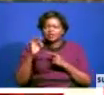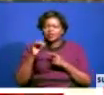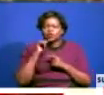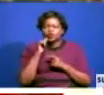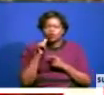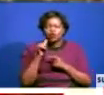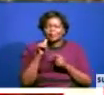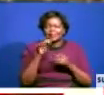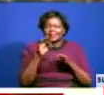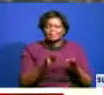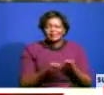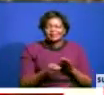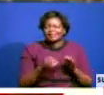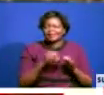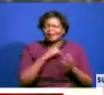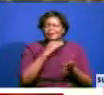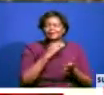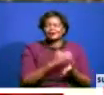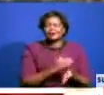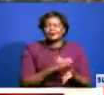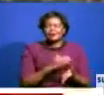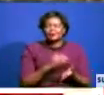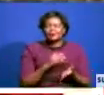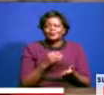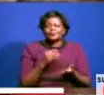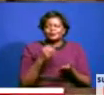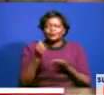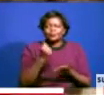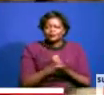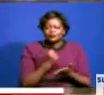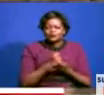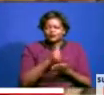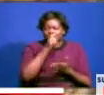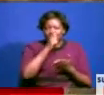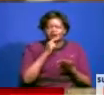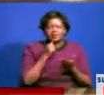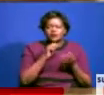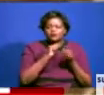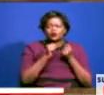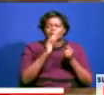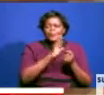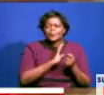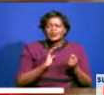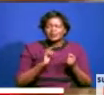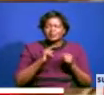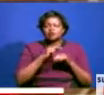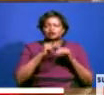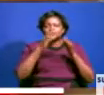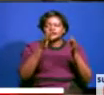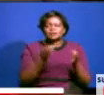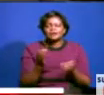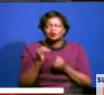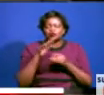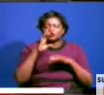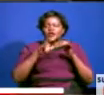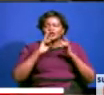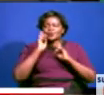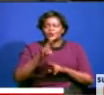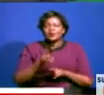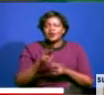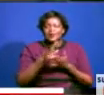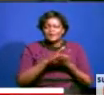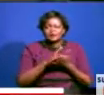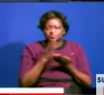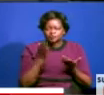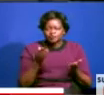spell out the appointing authority for the privatization review board. The National Treasury is expected to draft a report based on